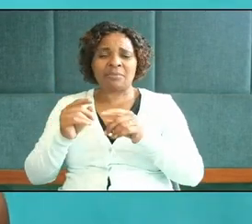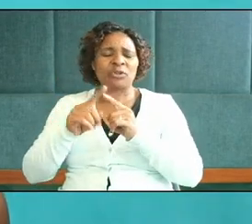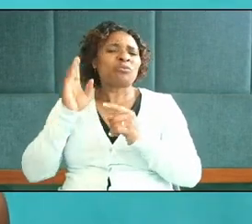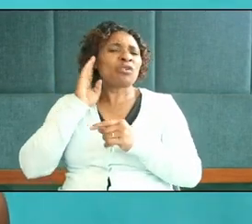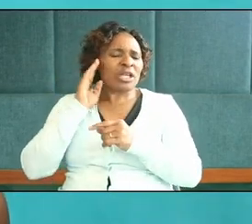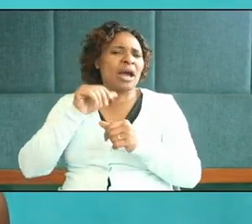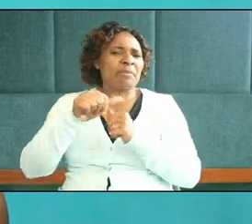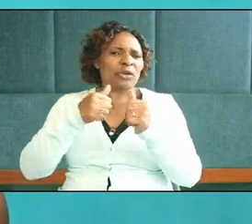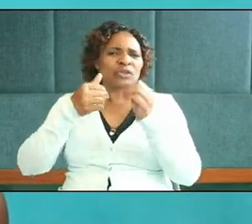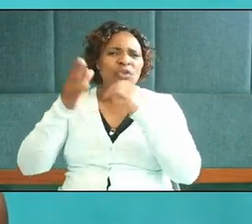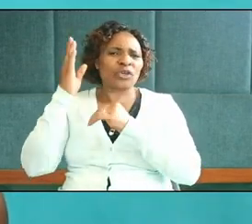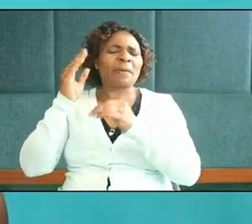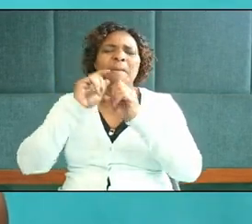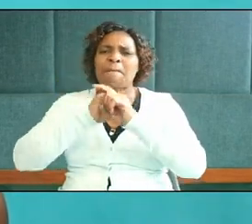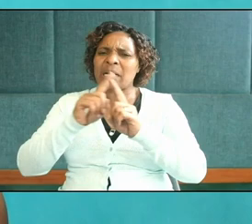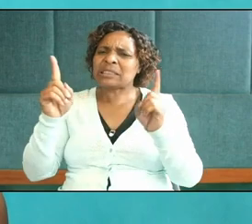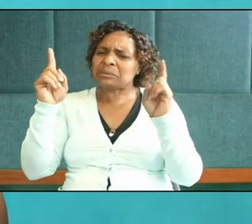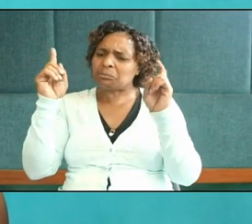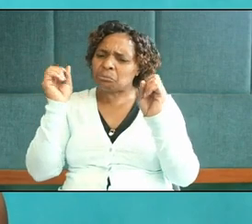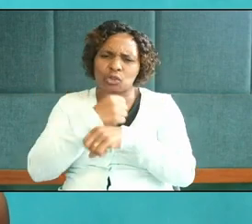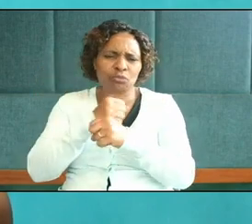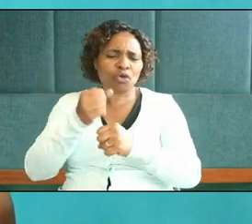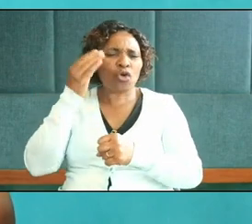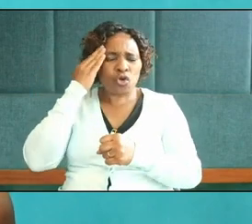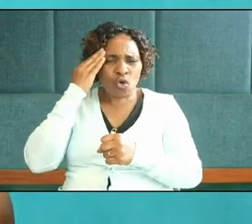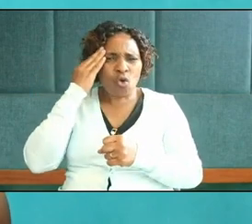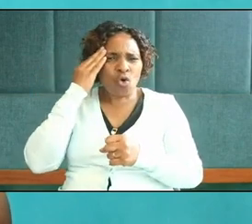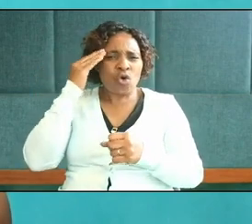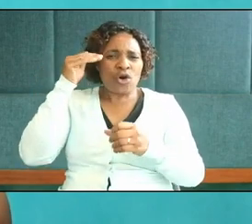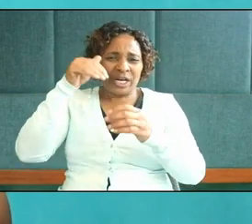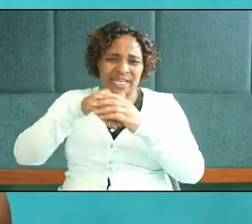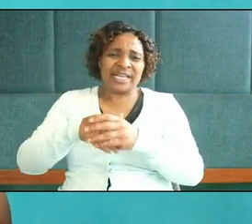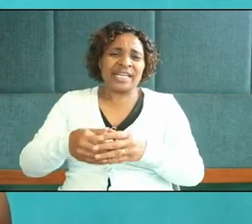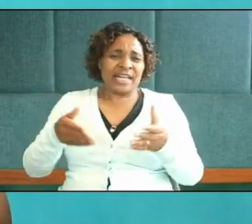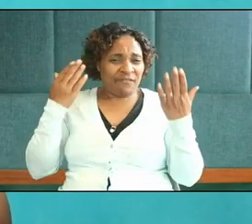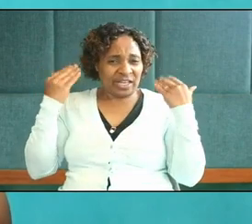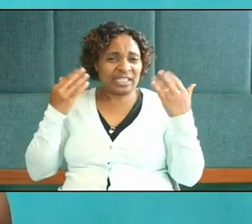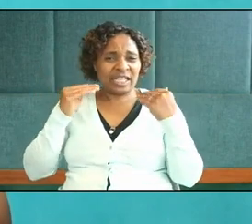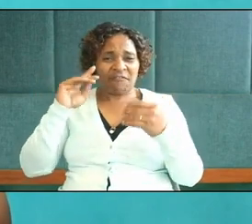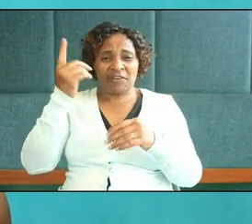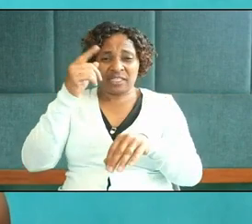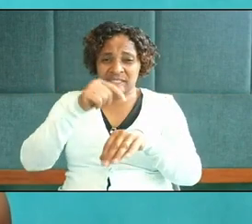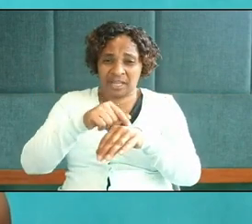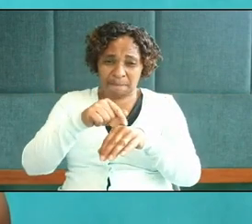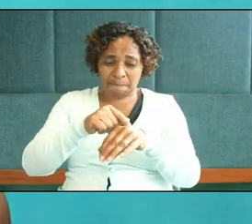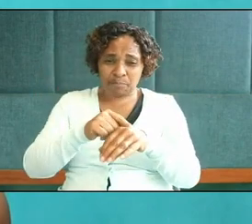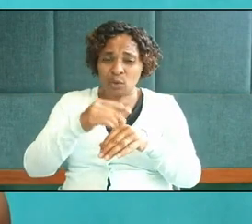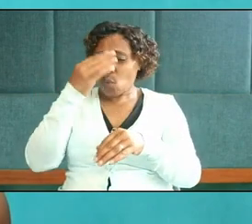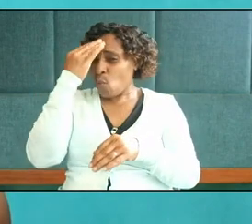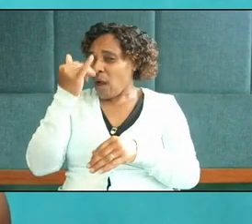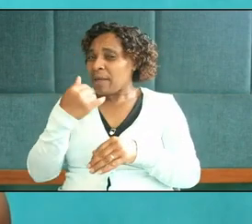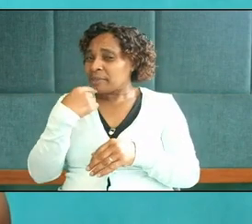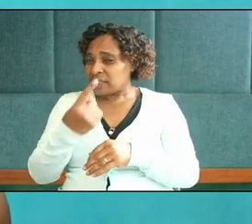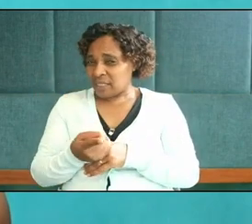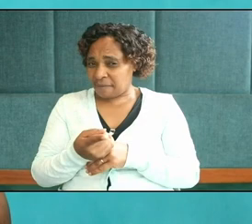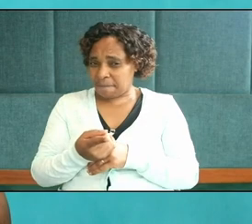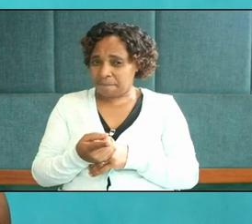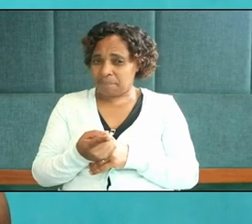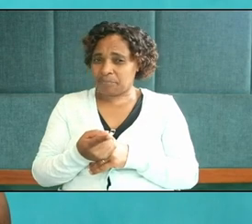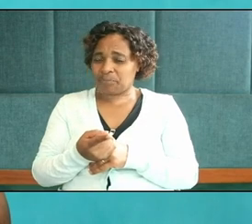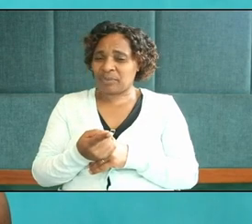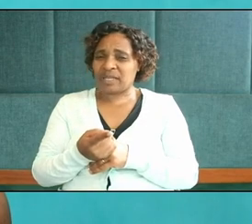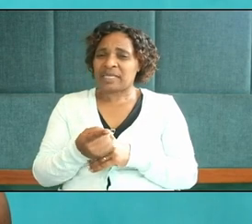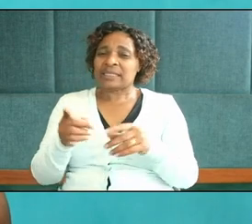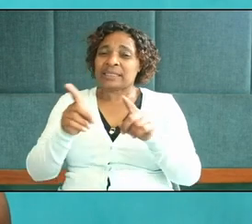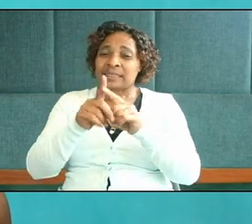but you cannot actually know him internally, like firsthand. And why I say this is because